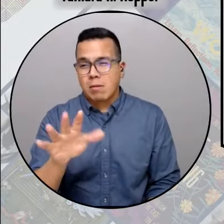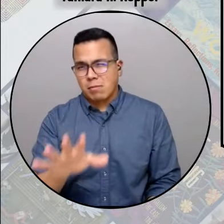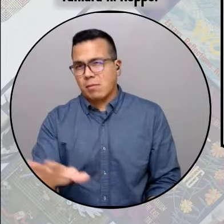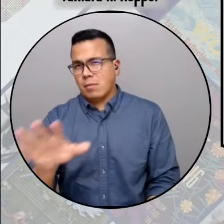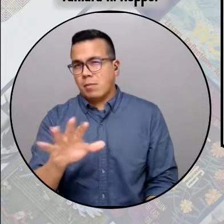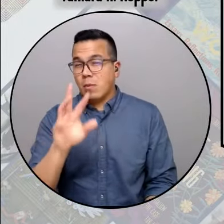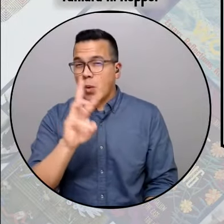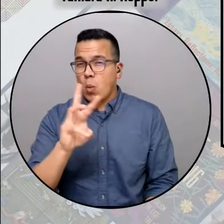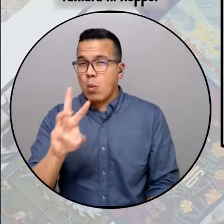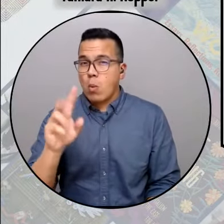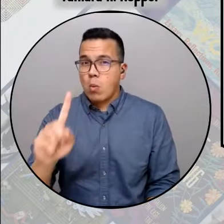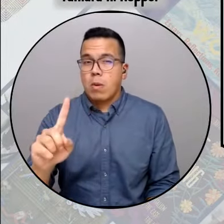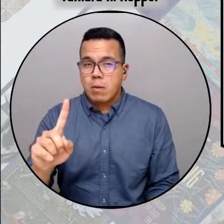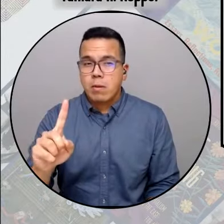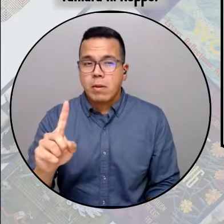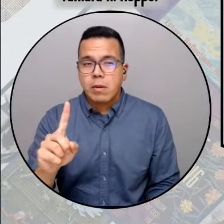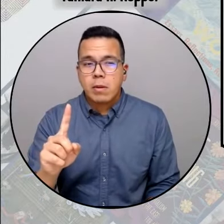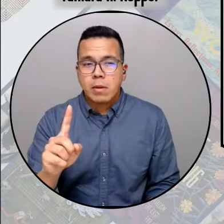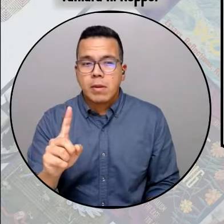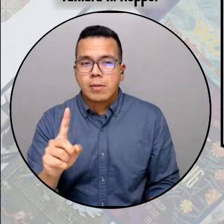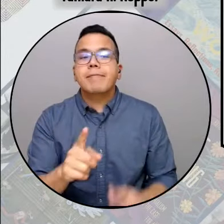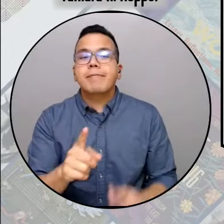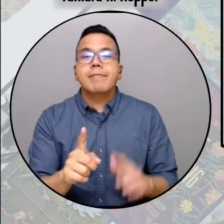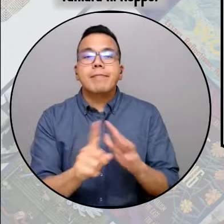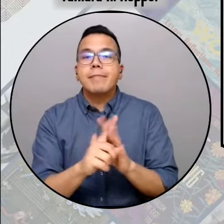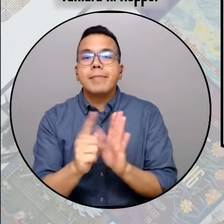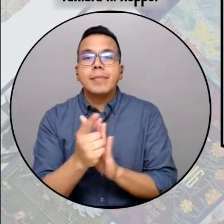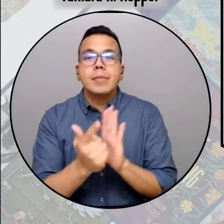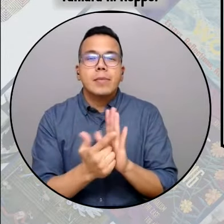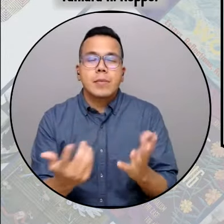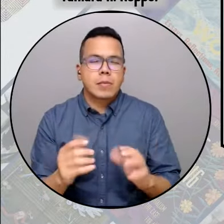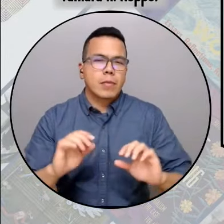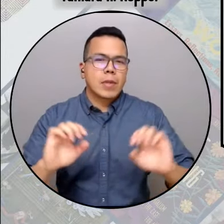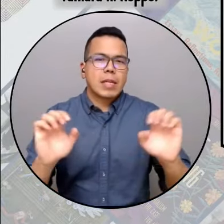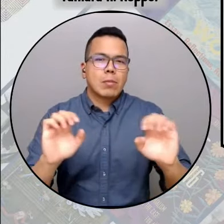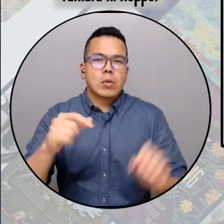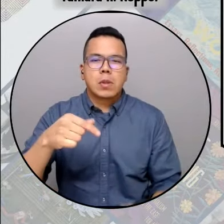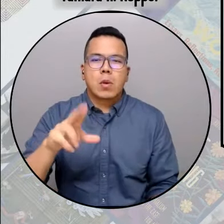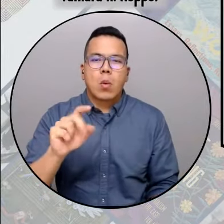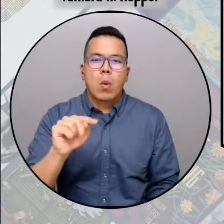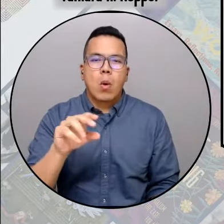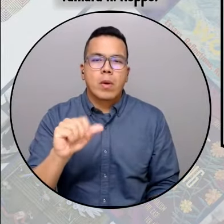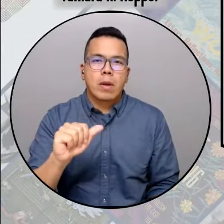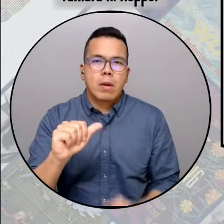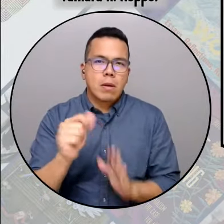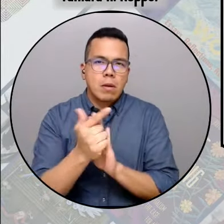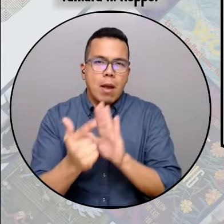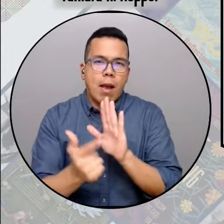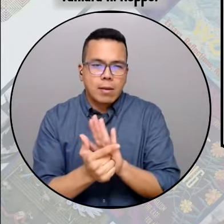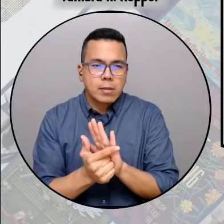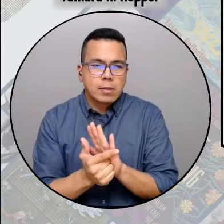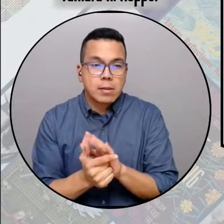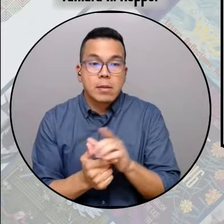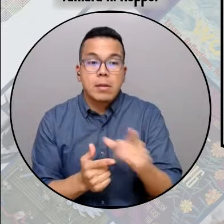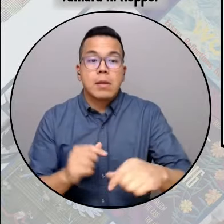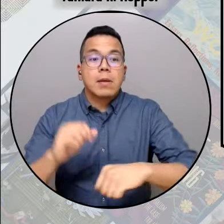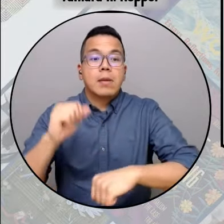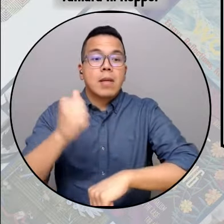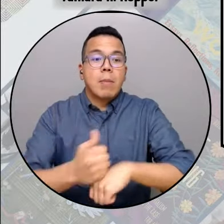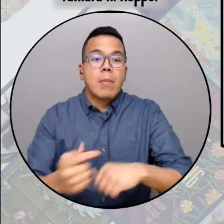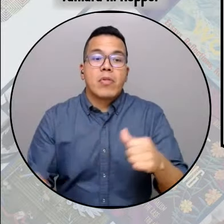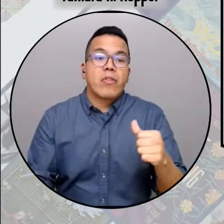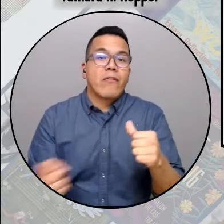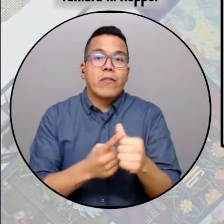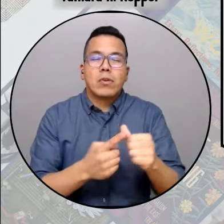World War I here, Emergency Quota Act. And so this is important. It establishes the first numerical limits on immigration